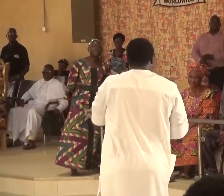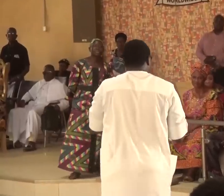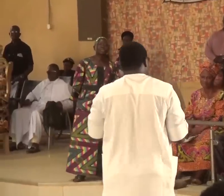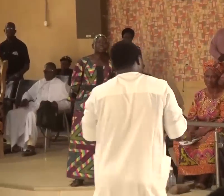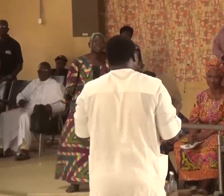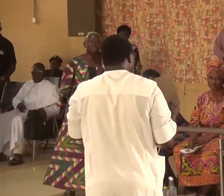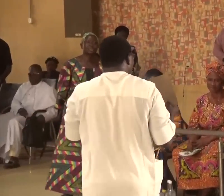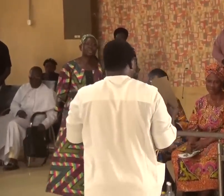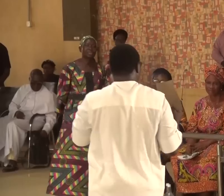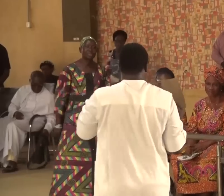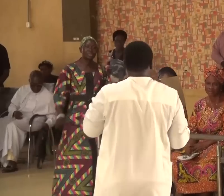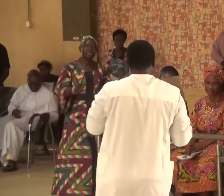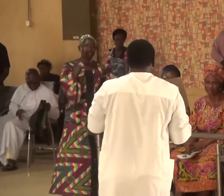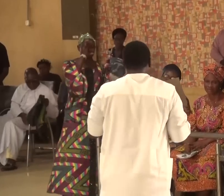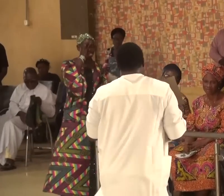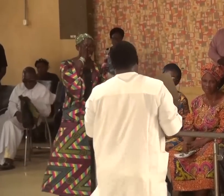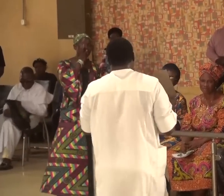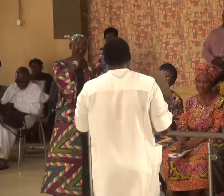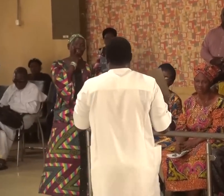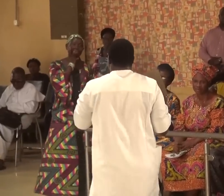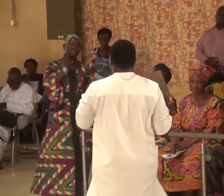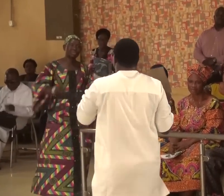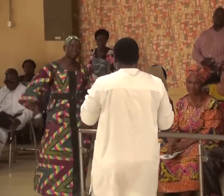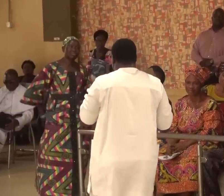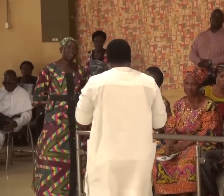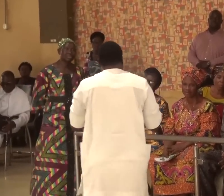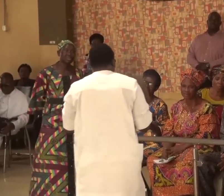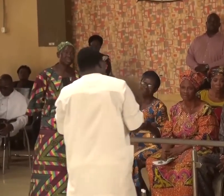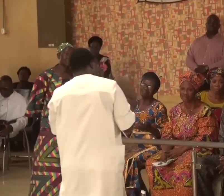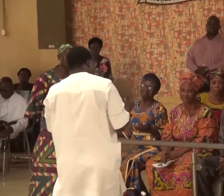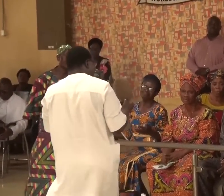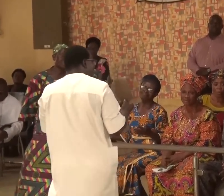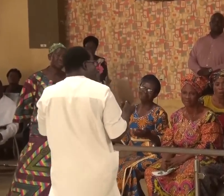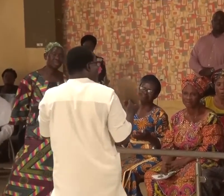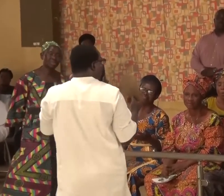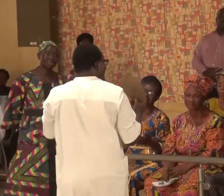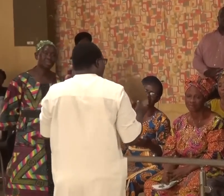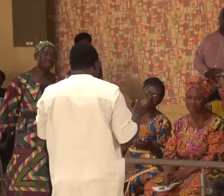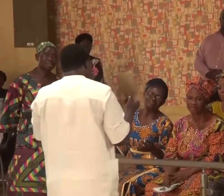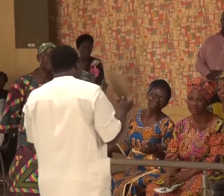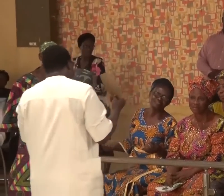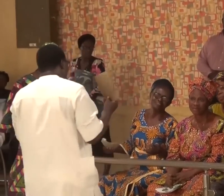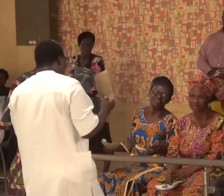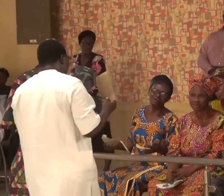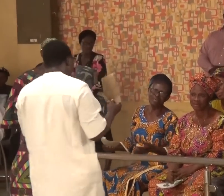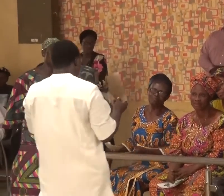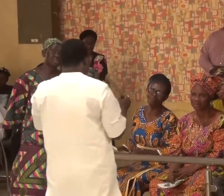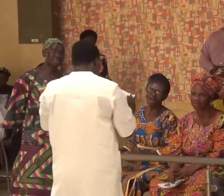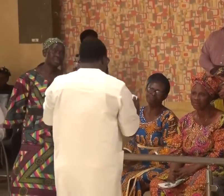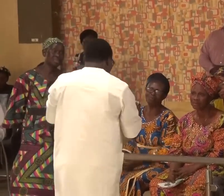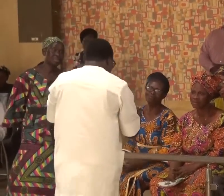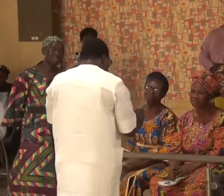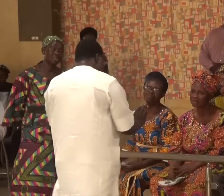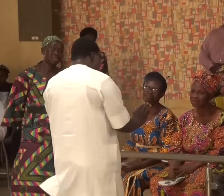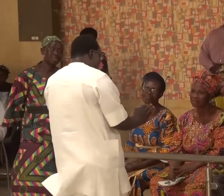Look at all the names she has written down. I will answer a powerful question. I've